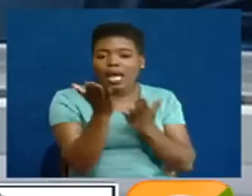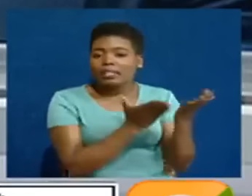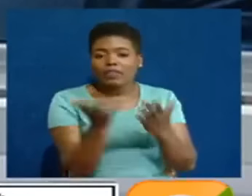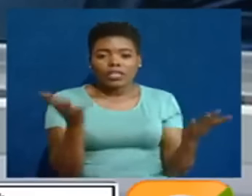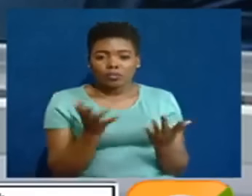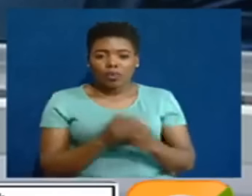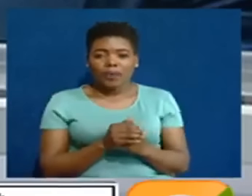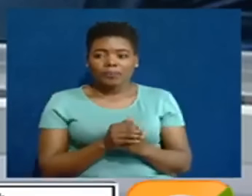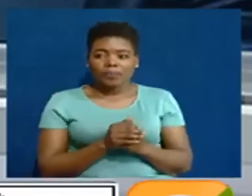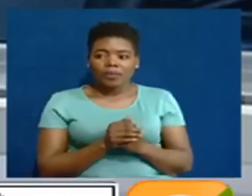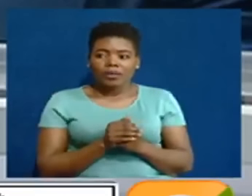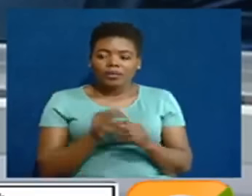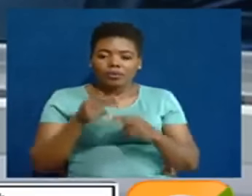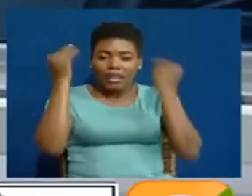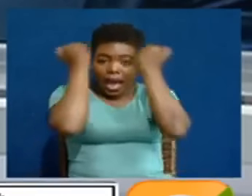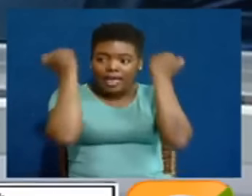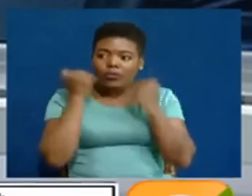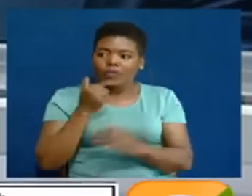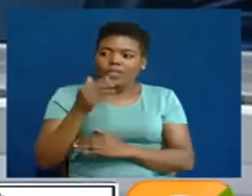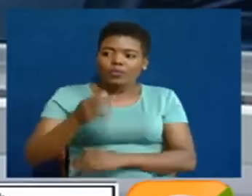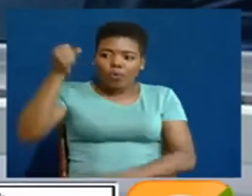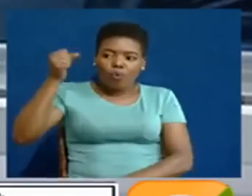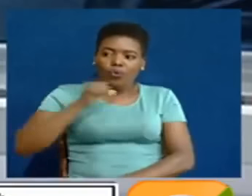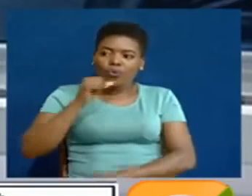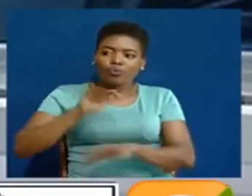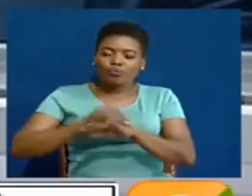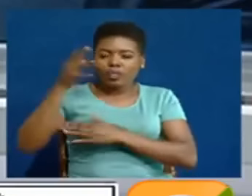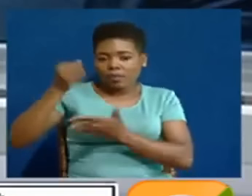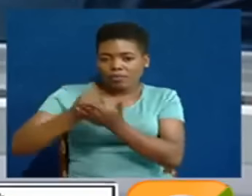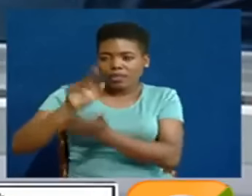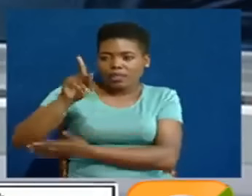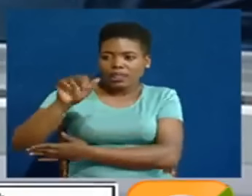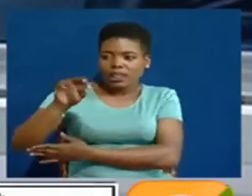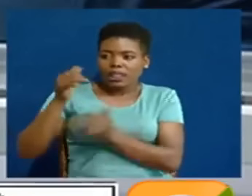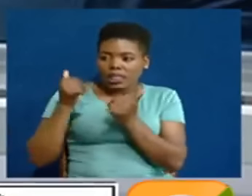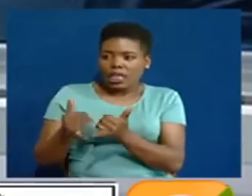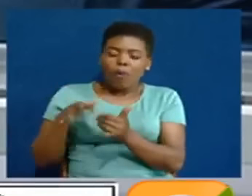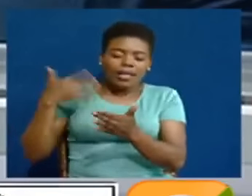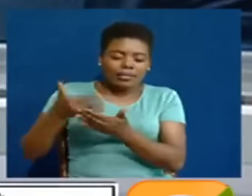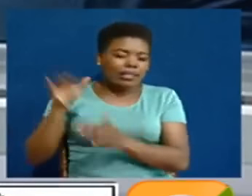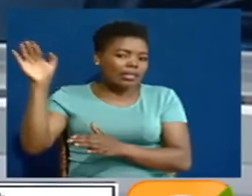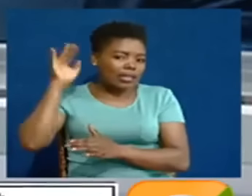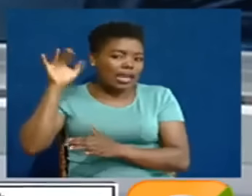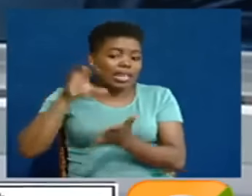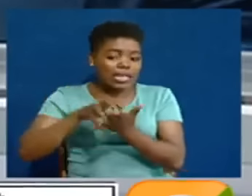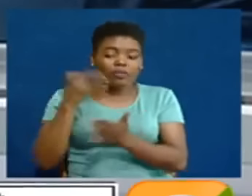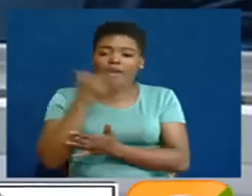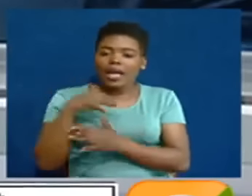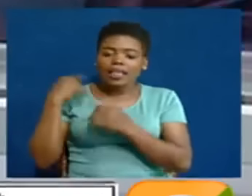orders halting Kithure Kindiki's appointment until October the 24th, when it again will hear the matter. Willy Lusige has